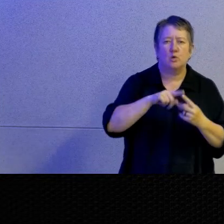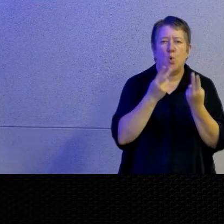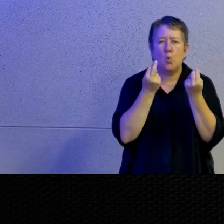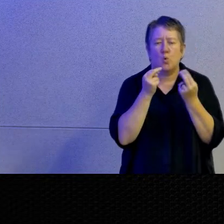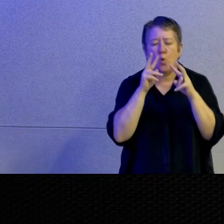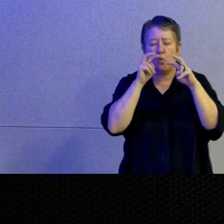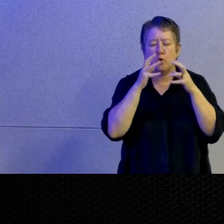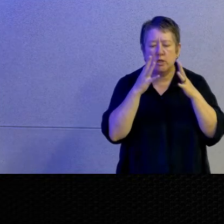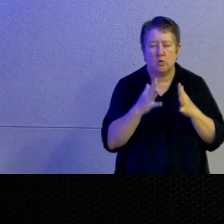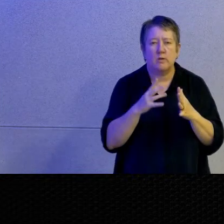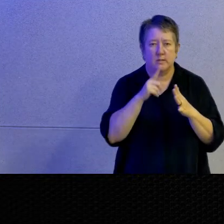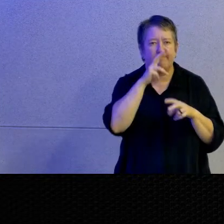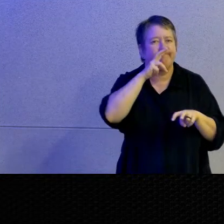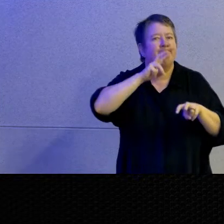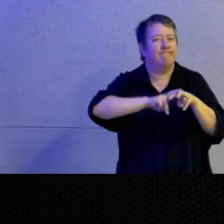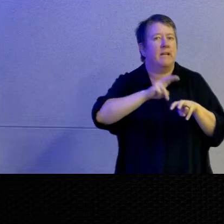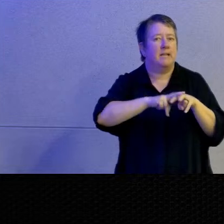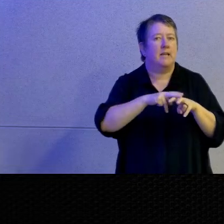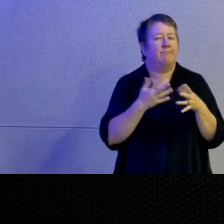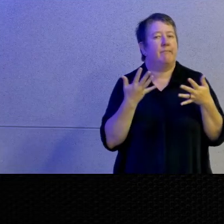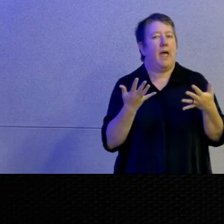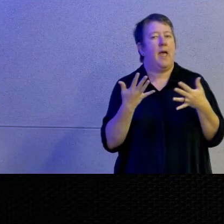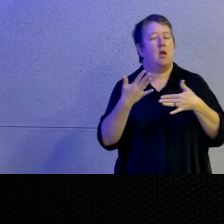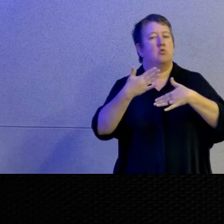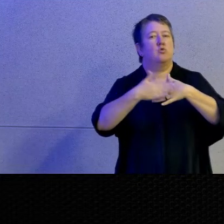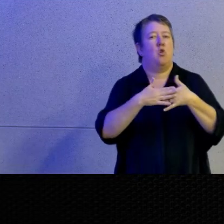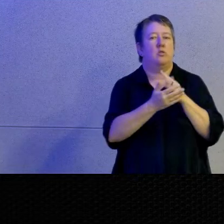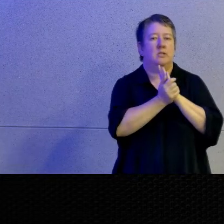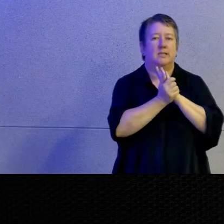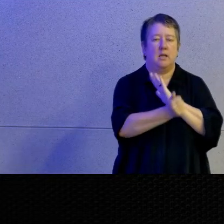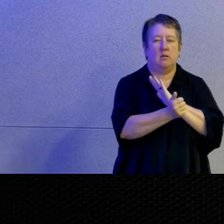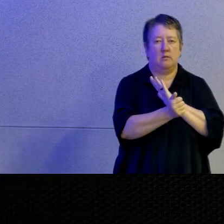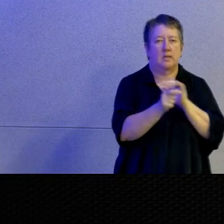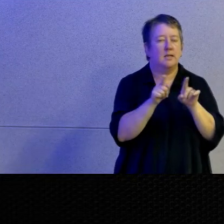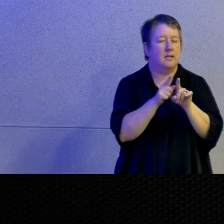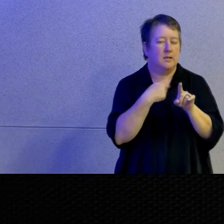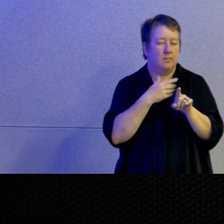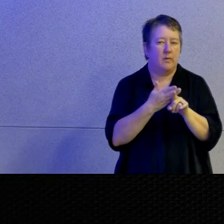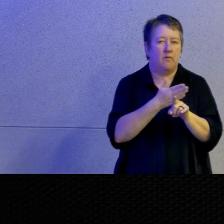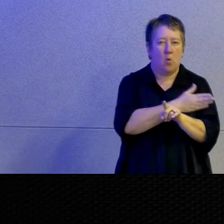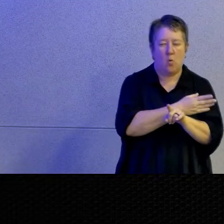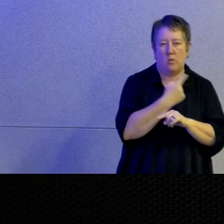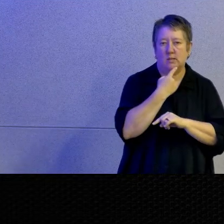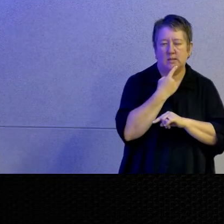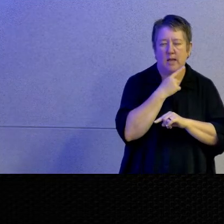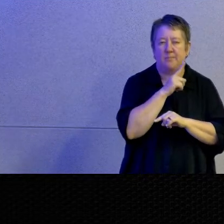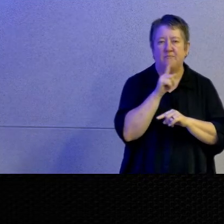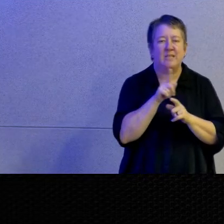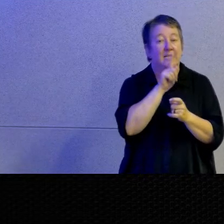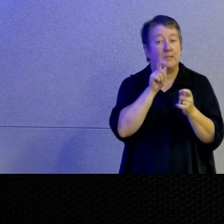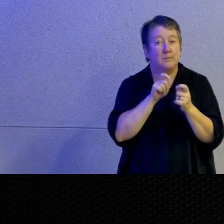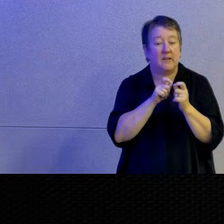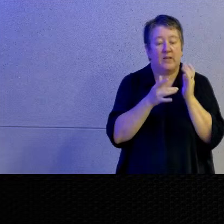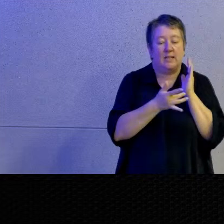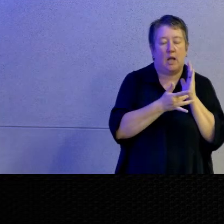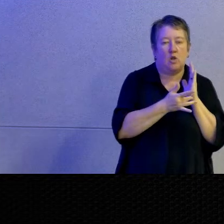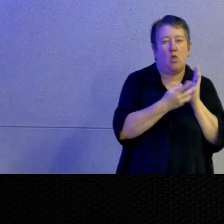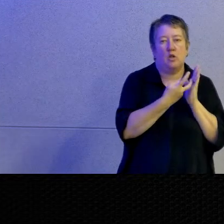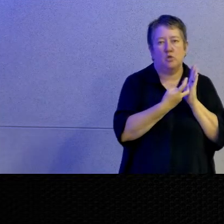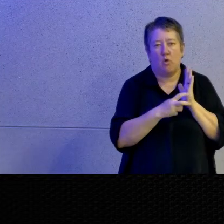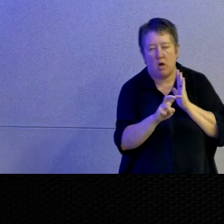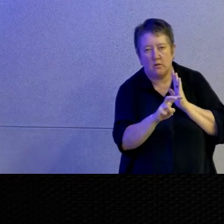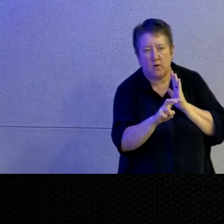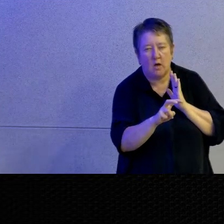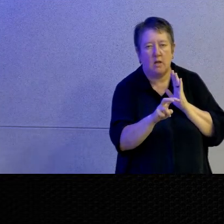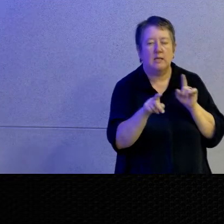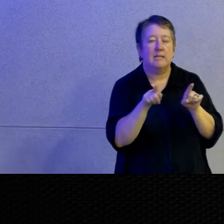acquire hands-on skills, as I've already mentioned, and in particular, technology transfer, in particular